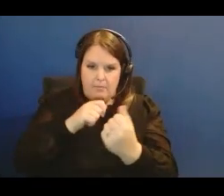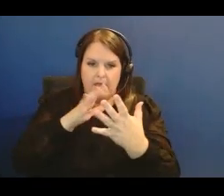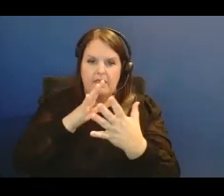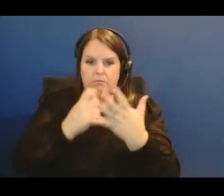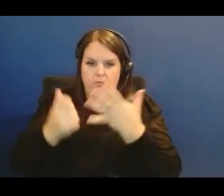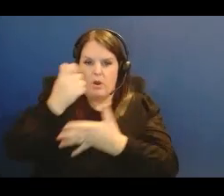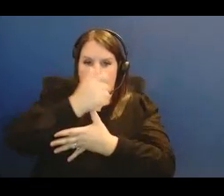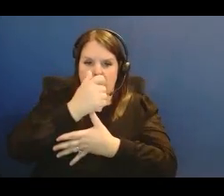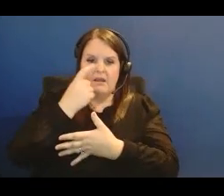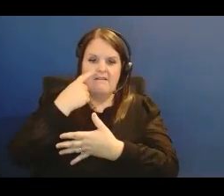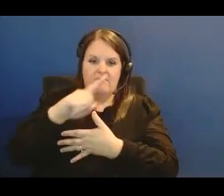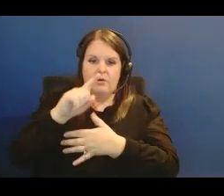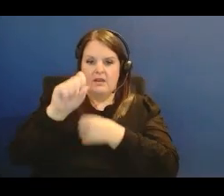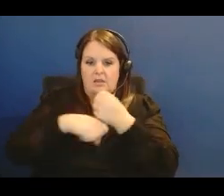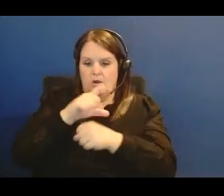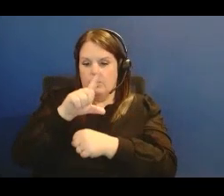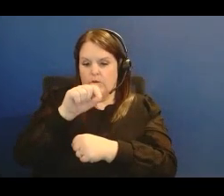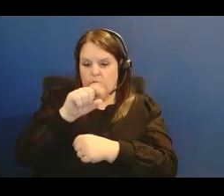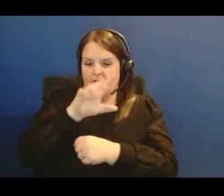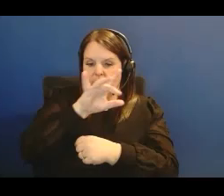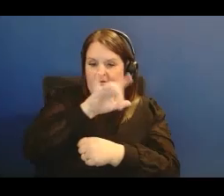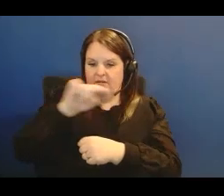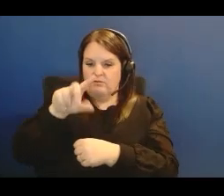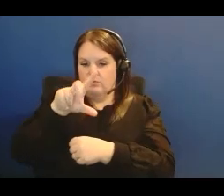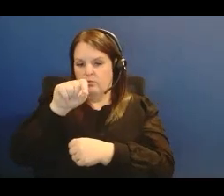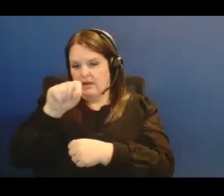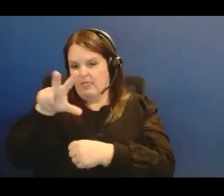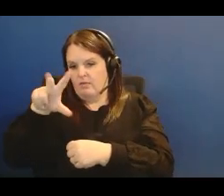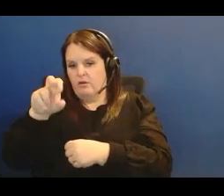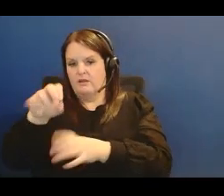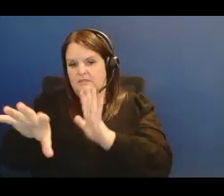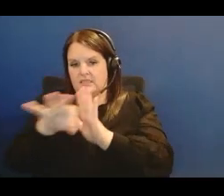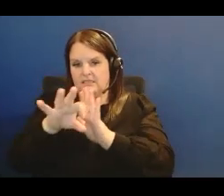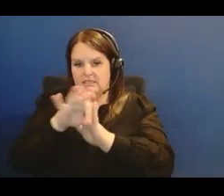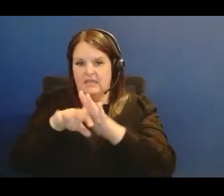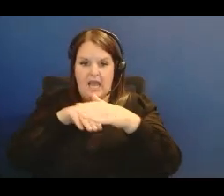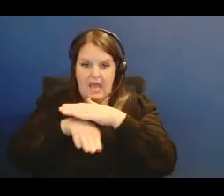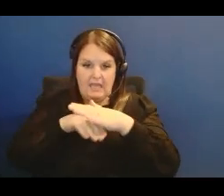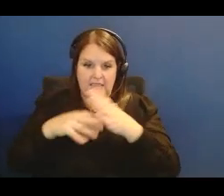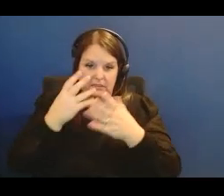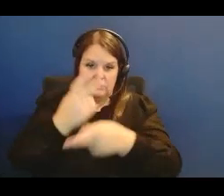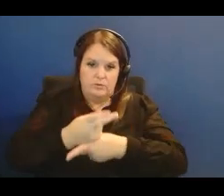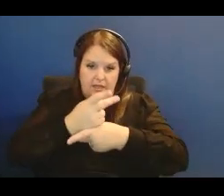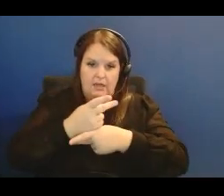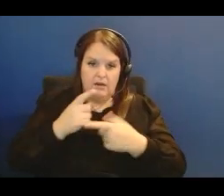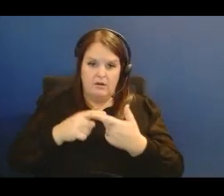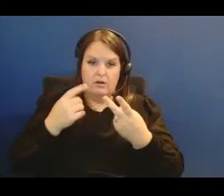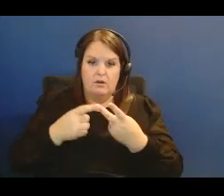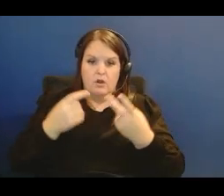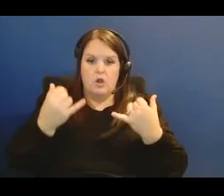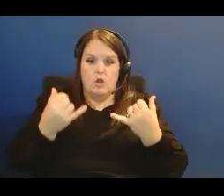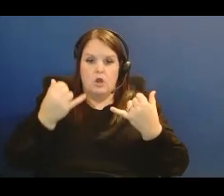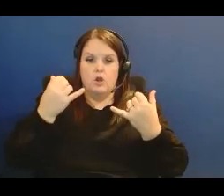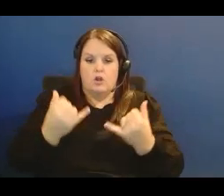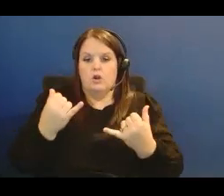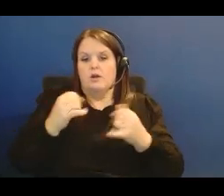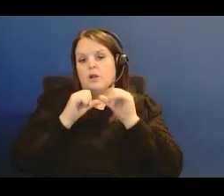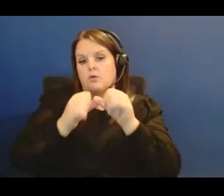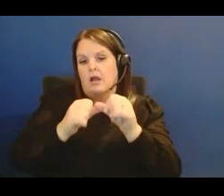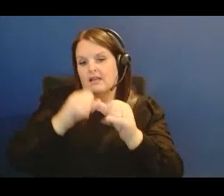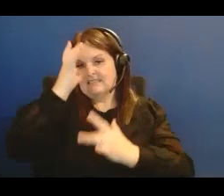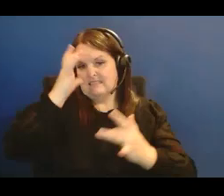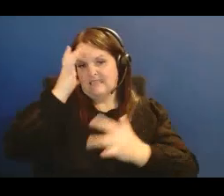for 2025-2030 were selected, and these are access to care, chronic disease, and public funding.